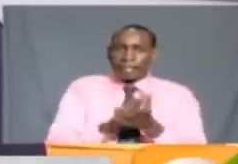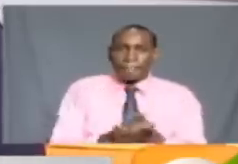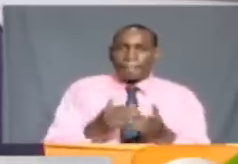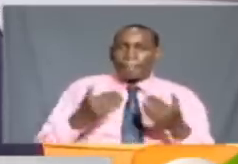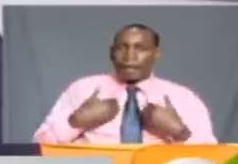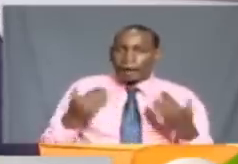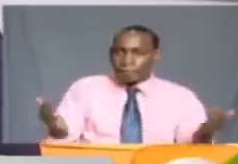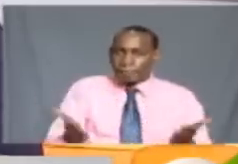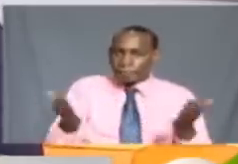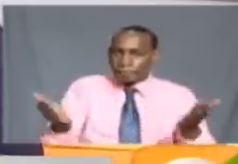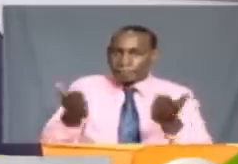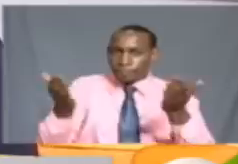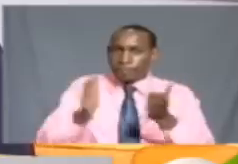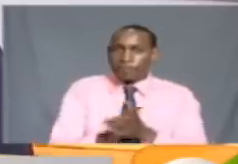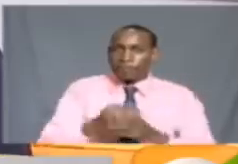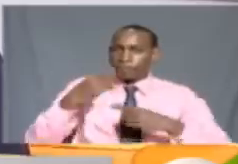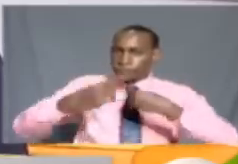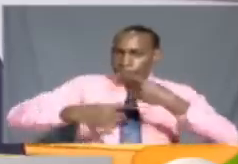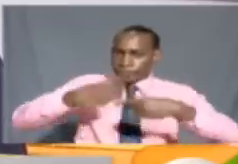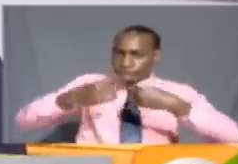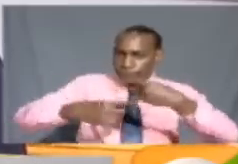have encouraged continually